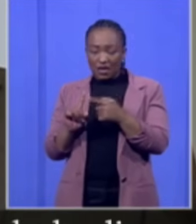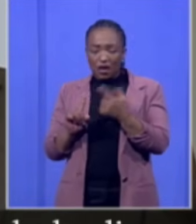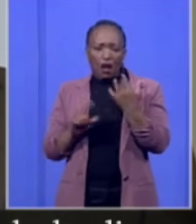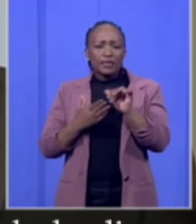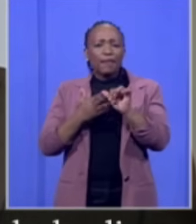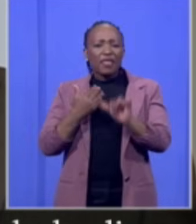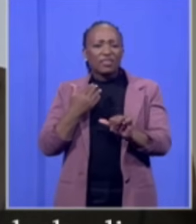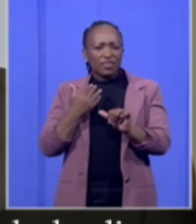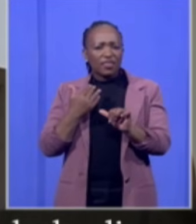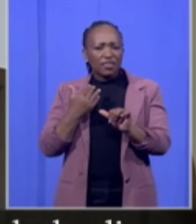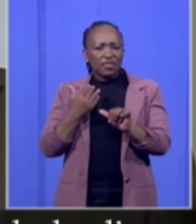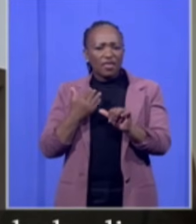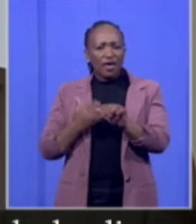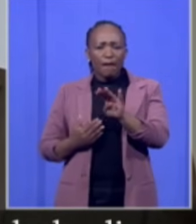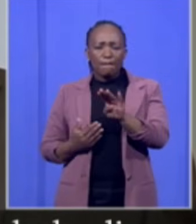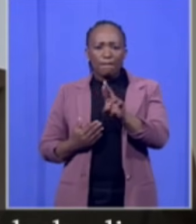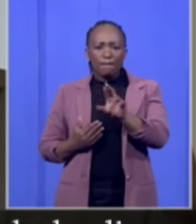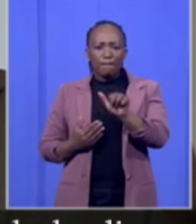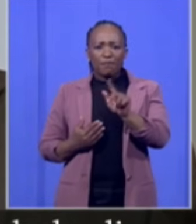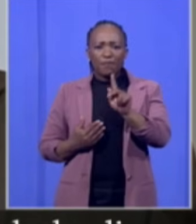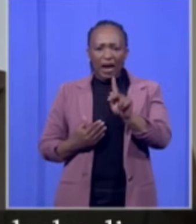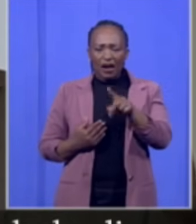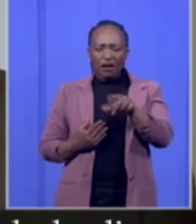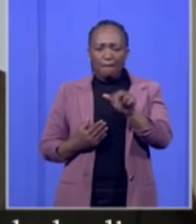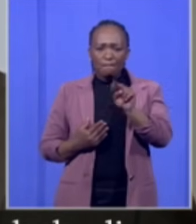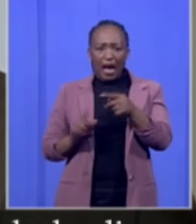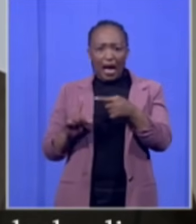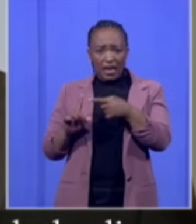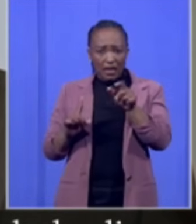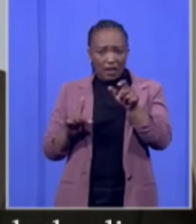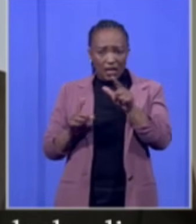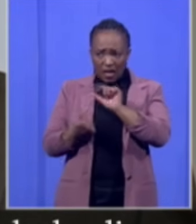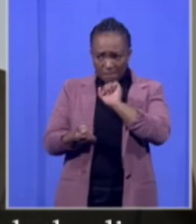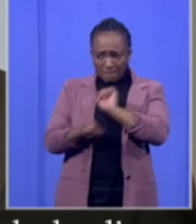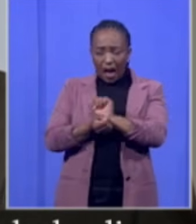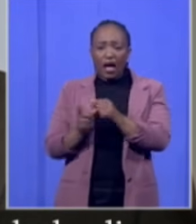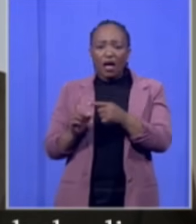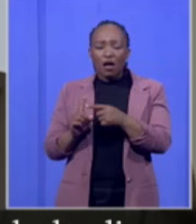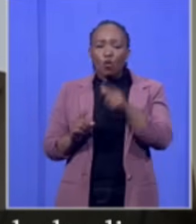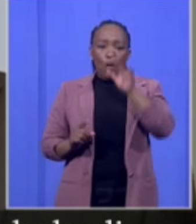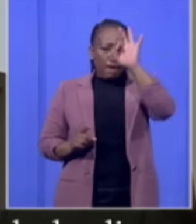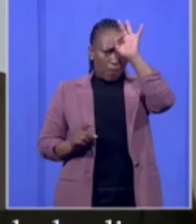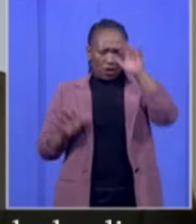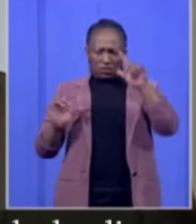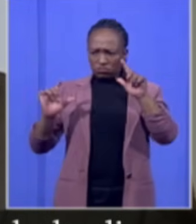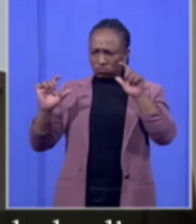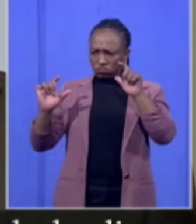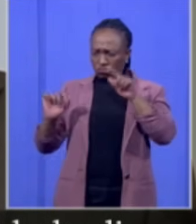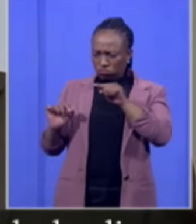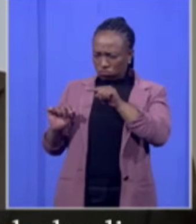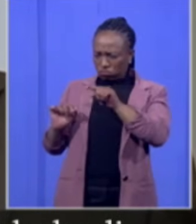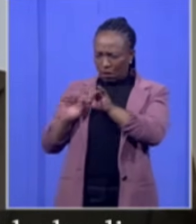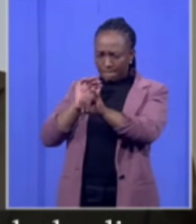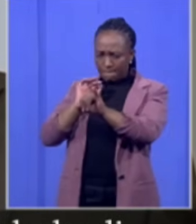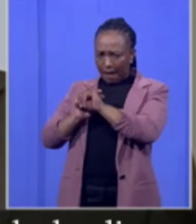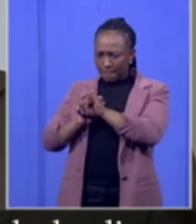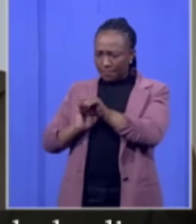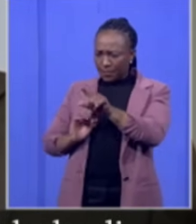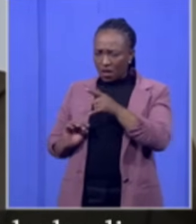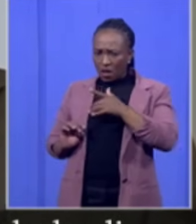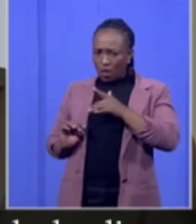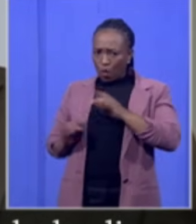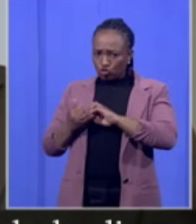month in Brakpan by very vigilant police who found him in the process of kidnapping and robbing a woman. They